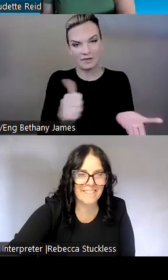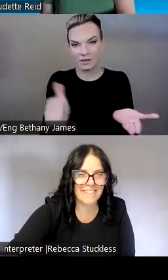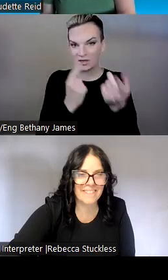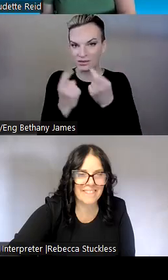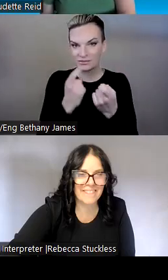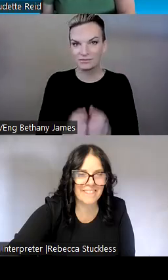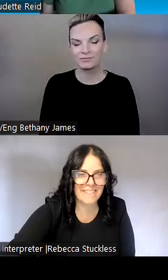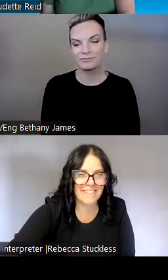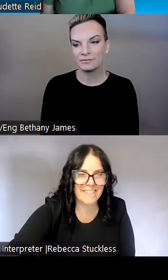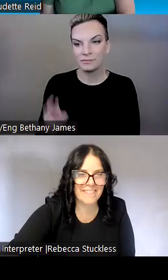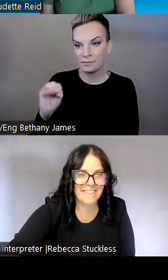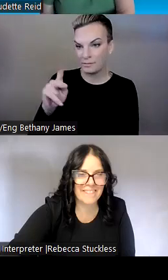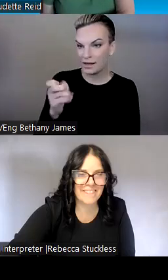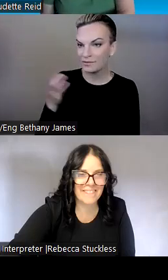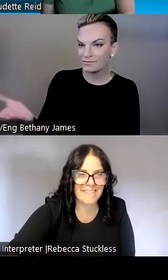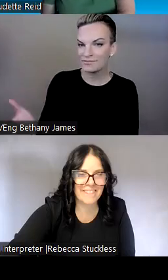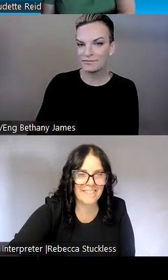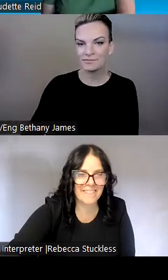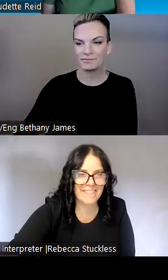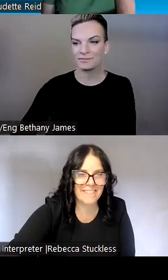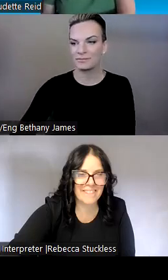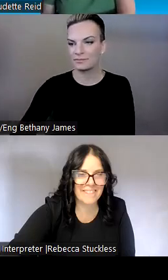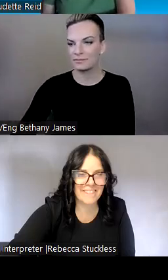questions. Mike?